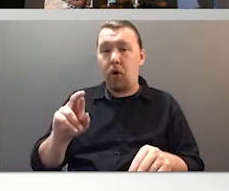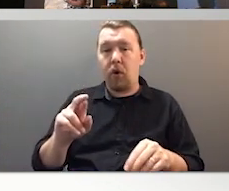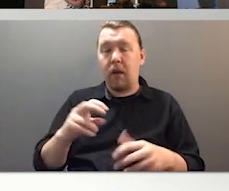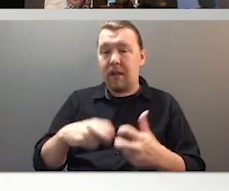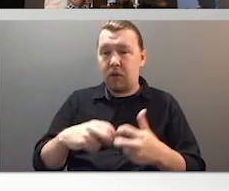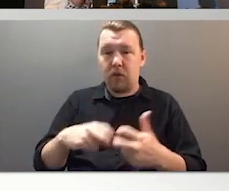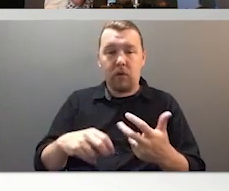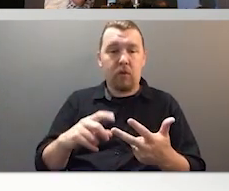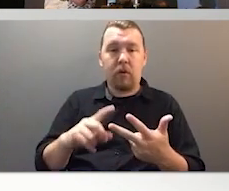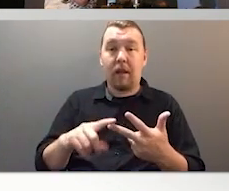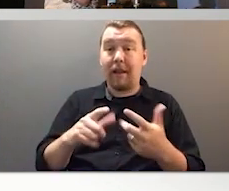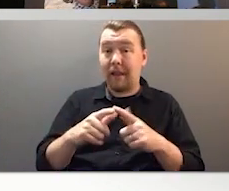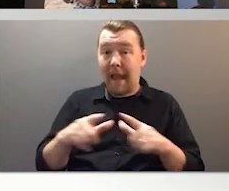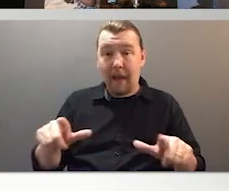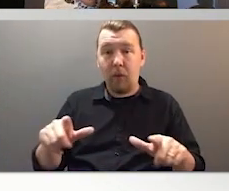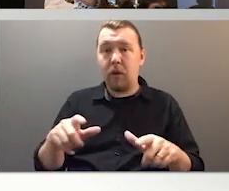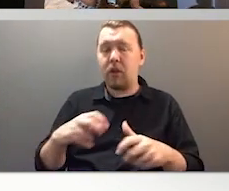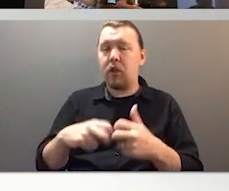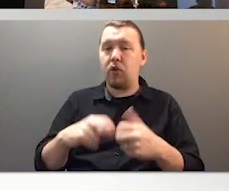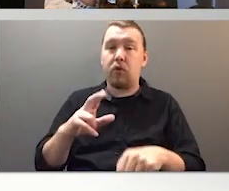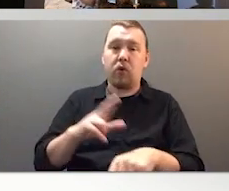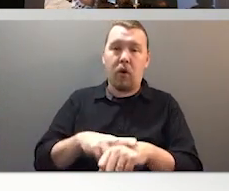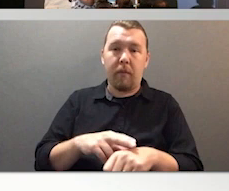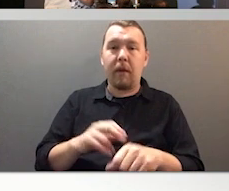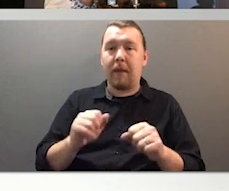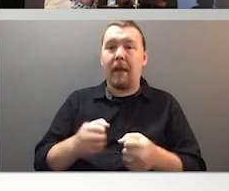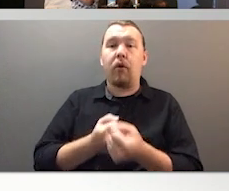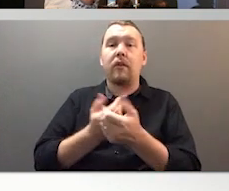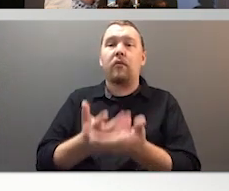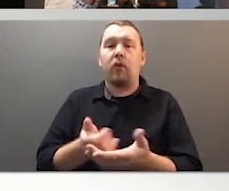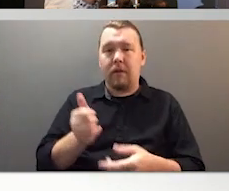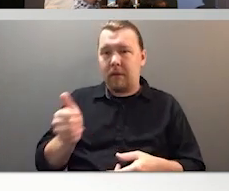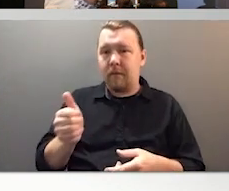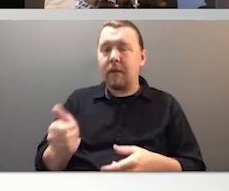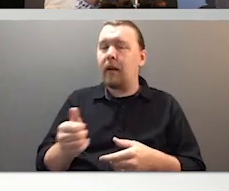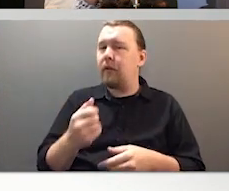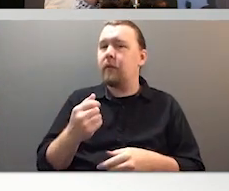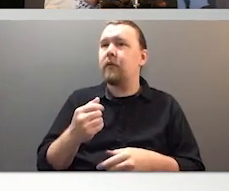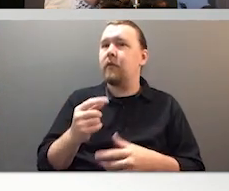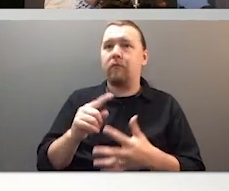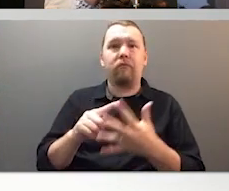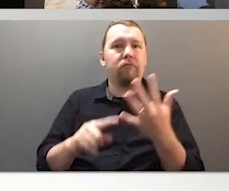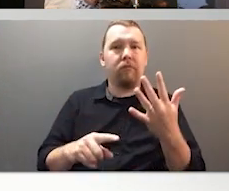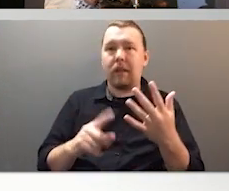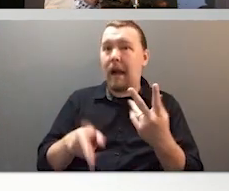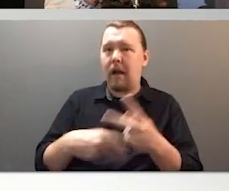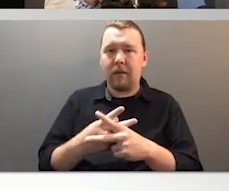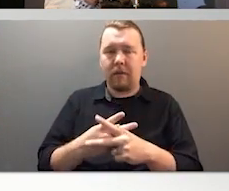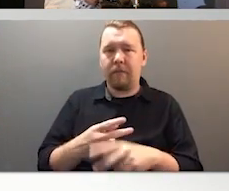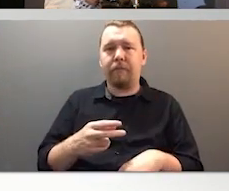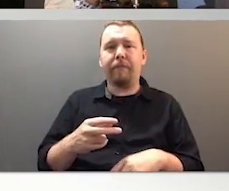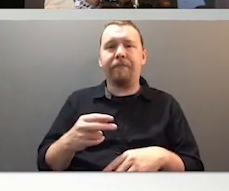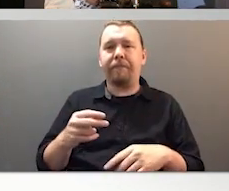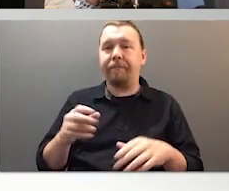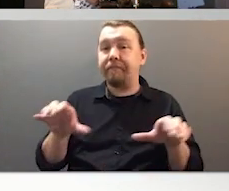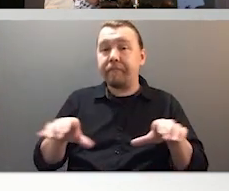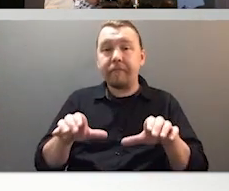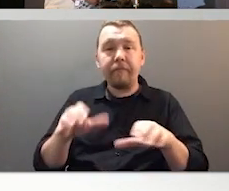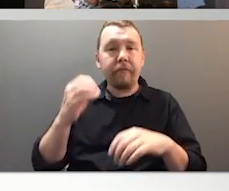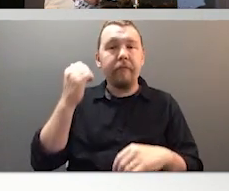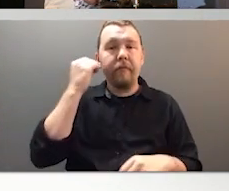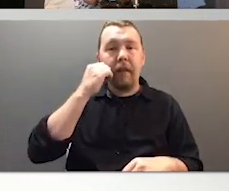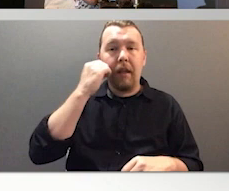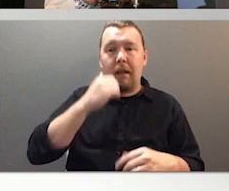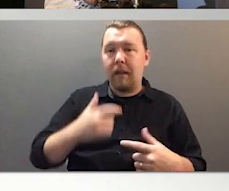it's pragmatic, actually being able to express themselves, any number of things, activities of daily living, and then